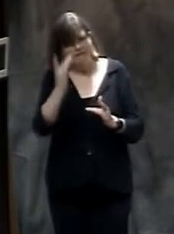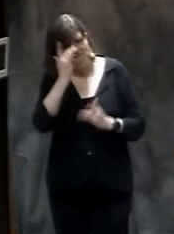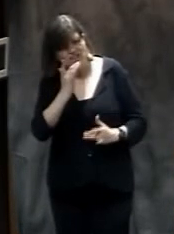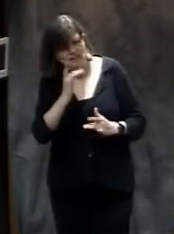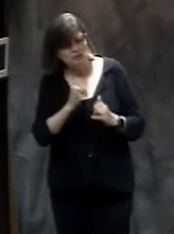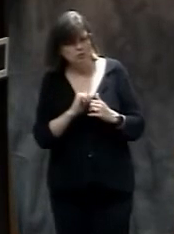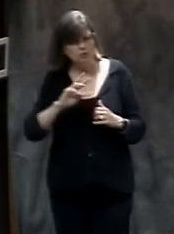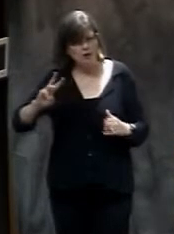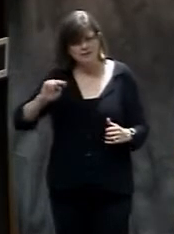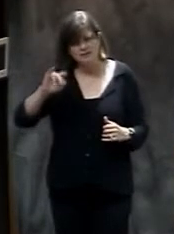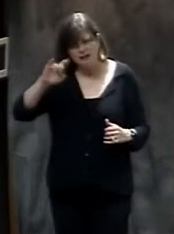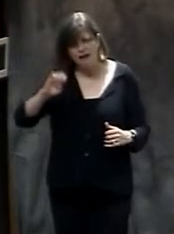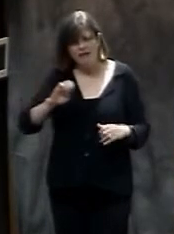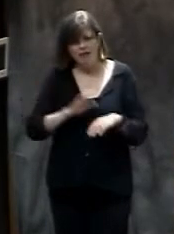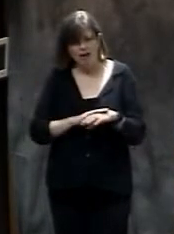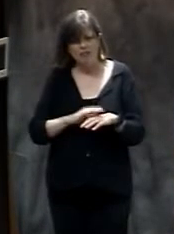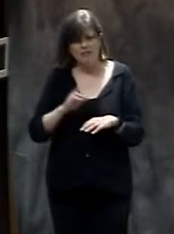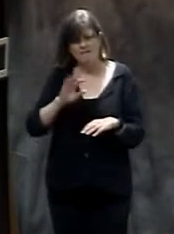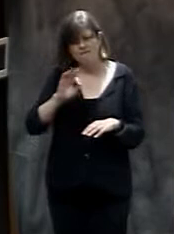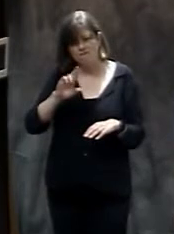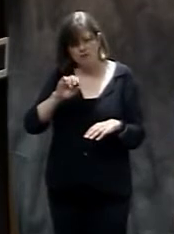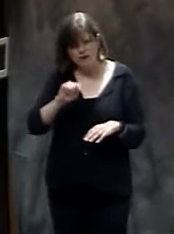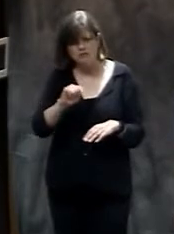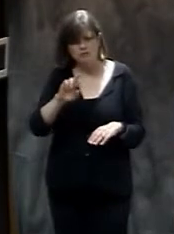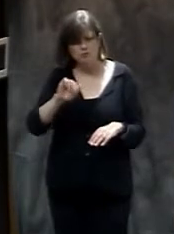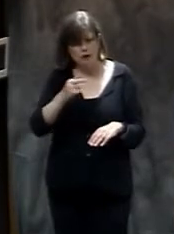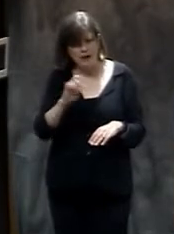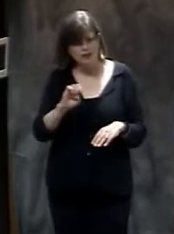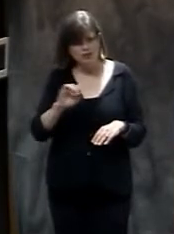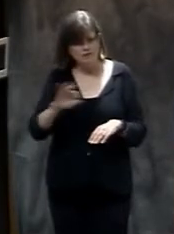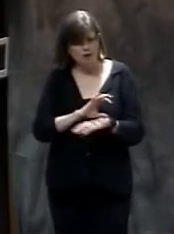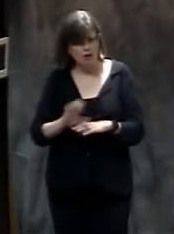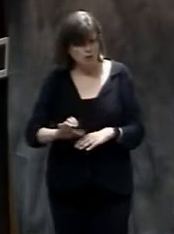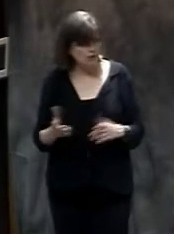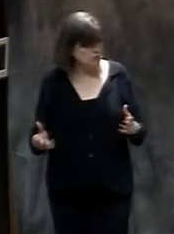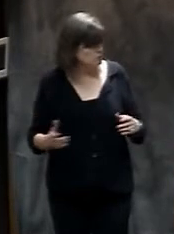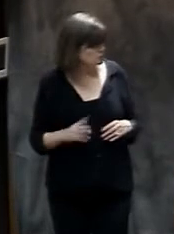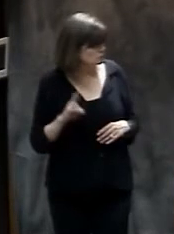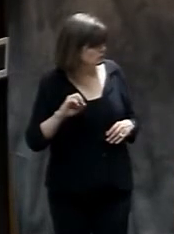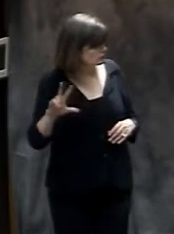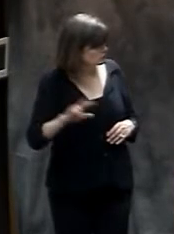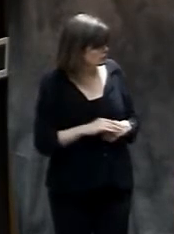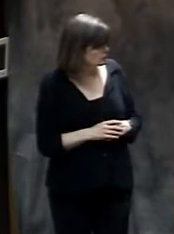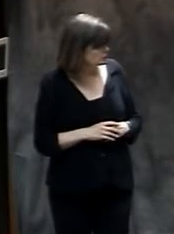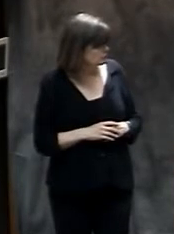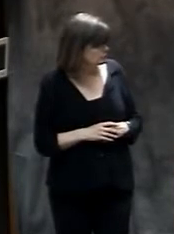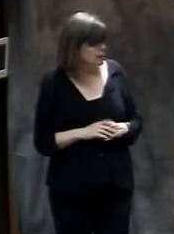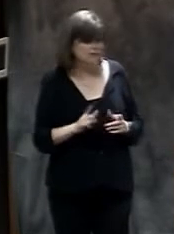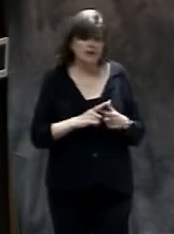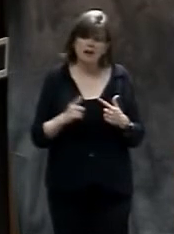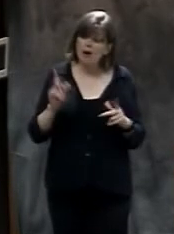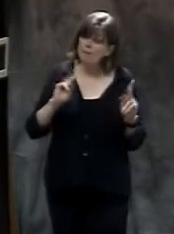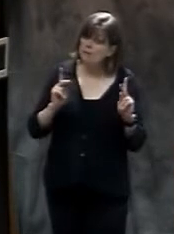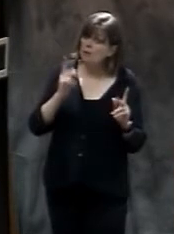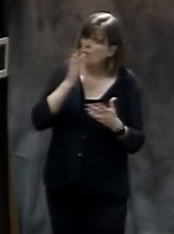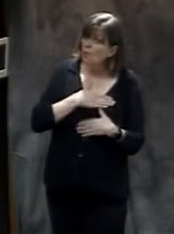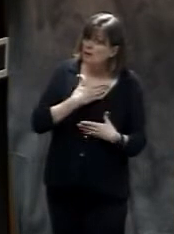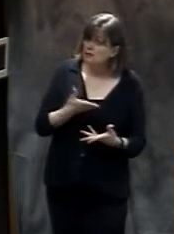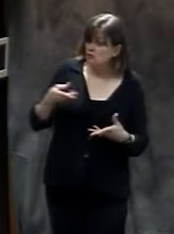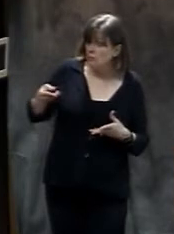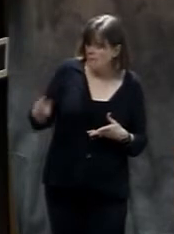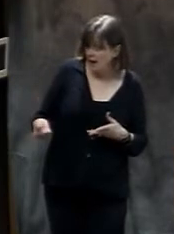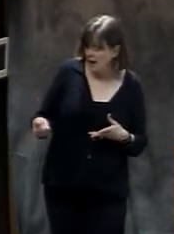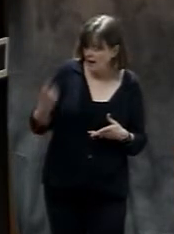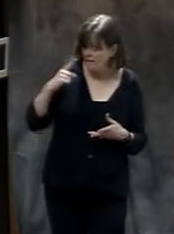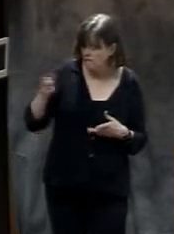along the Front Range. And then willingness to pay for mosquito control. Are people interested enough that they are willing to put